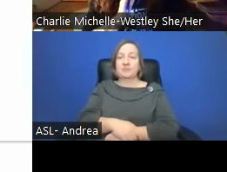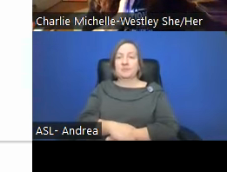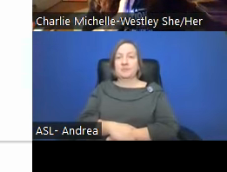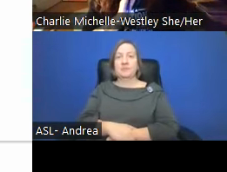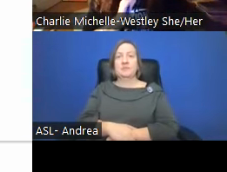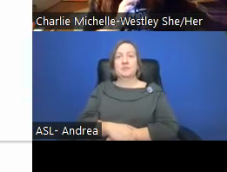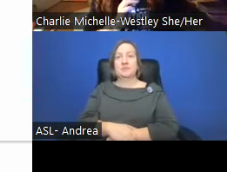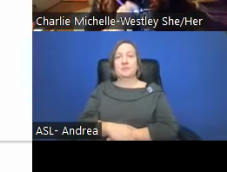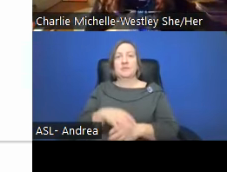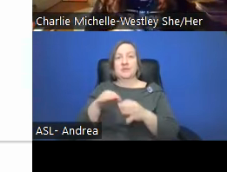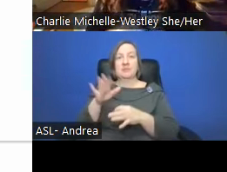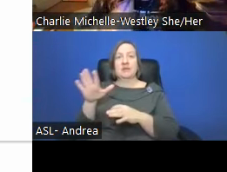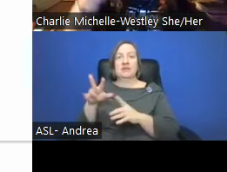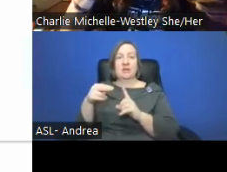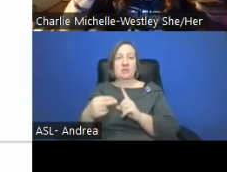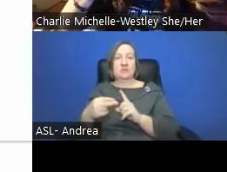Claiming their position.